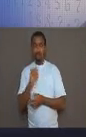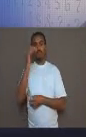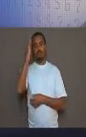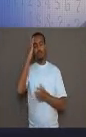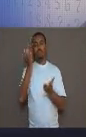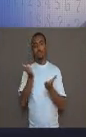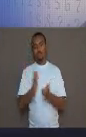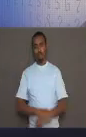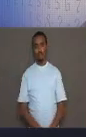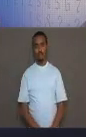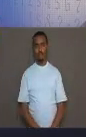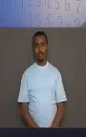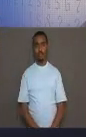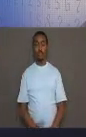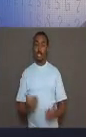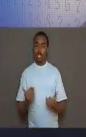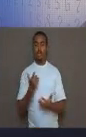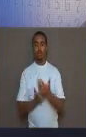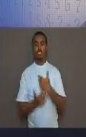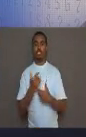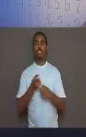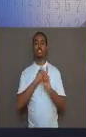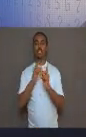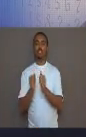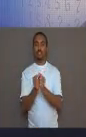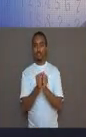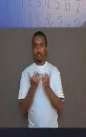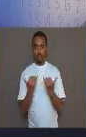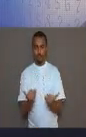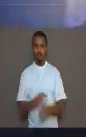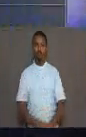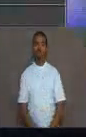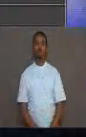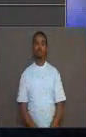answers. Let us discuss the answers now.